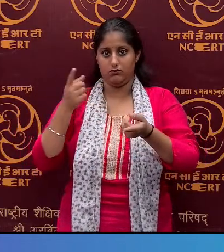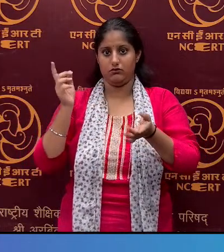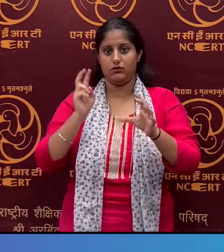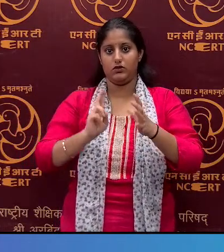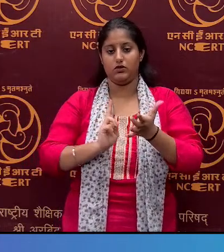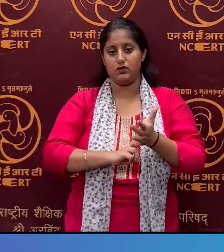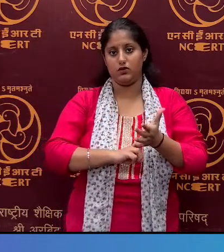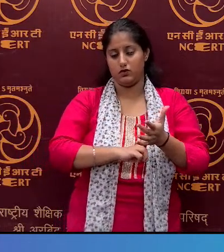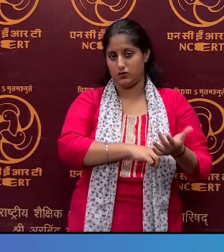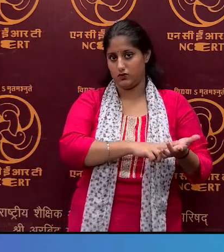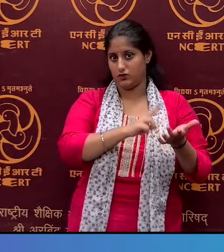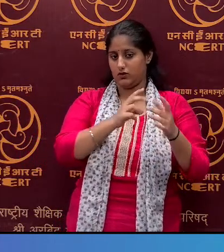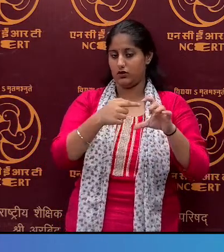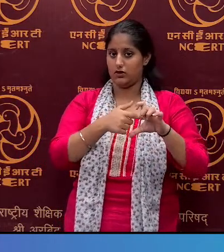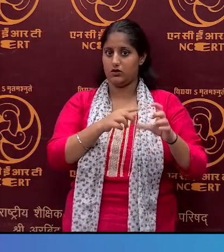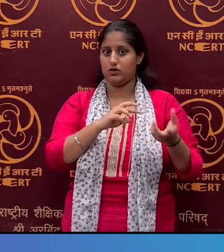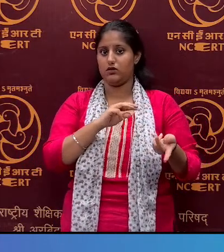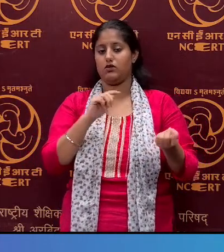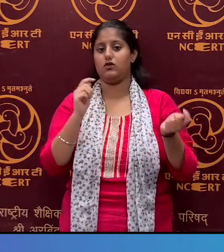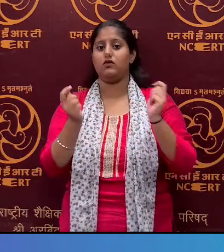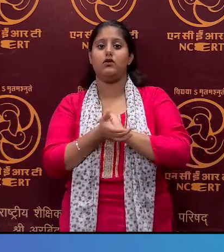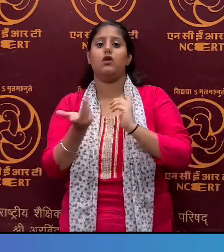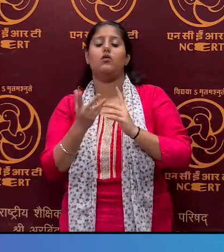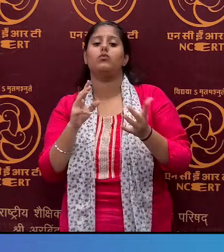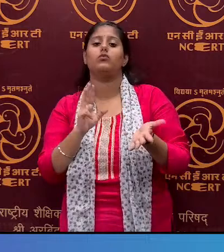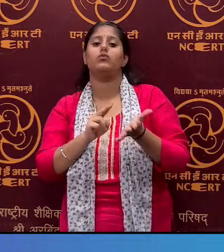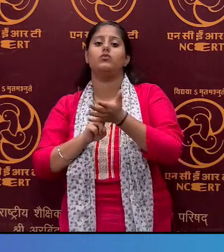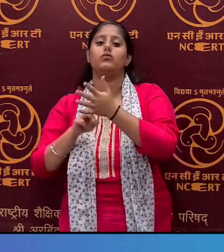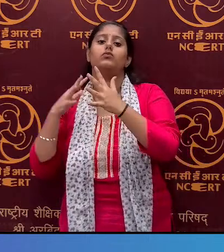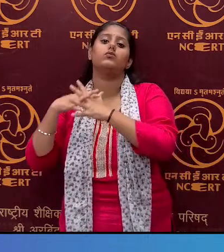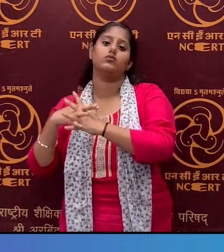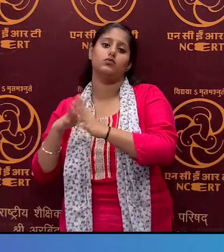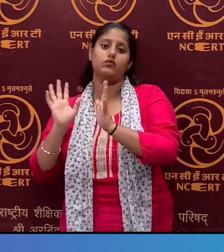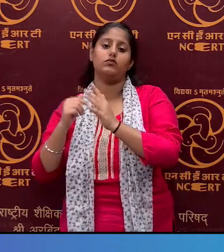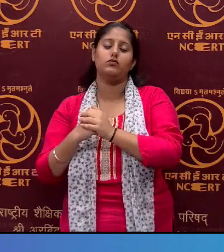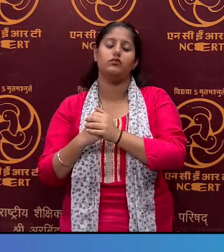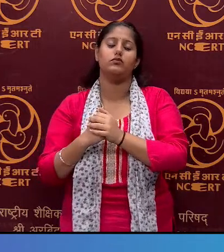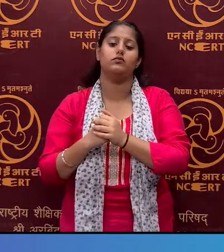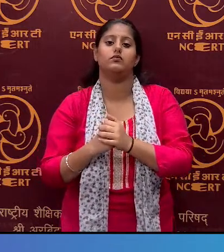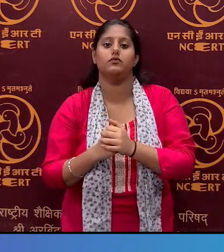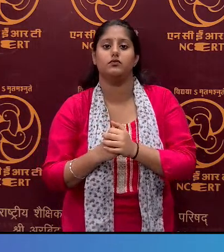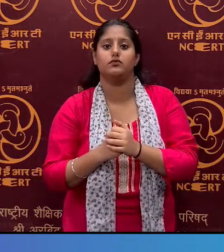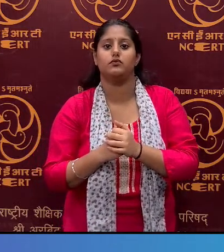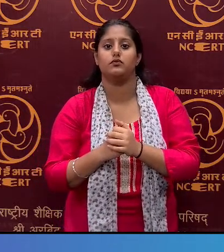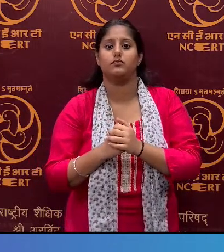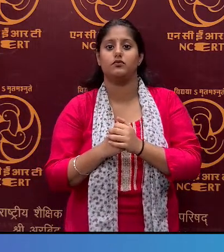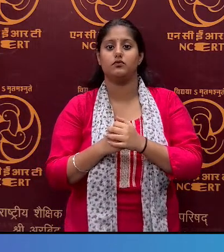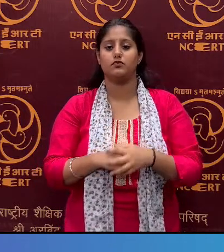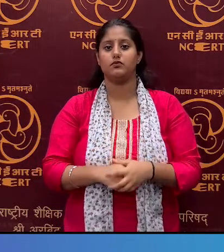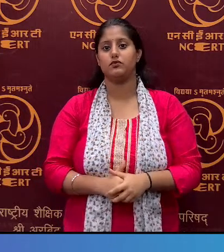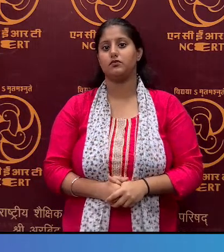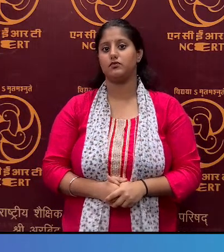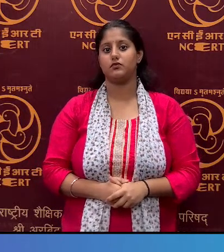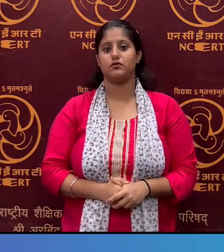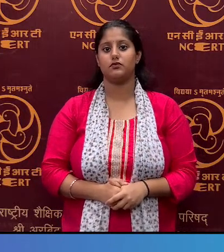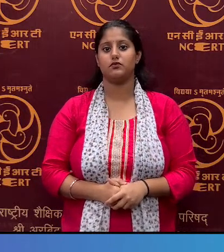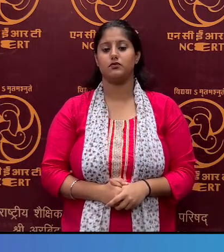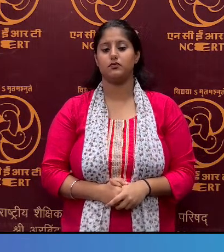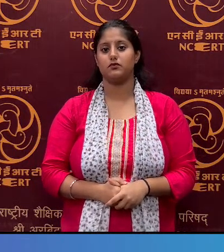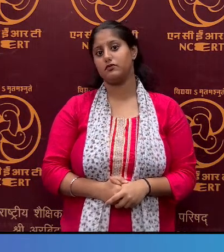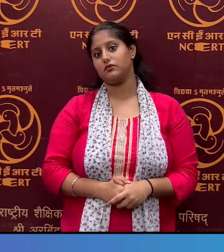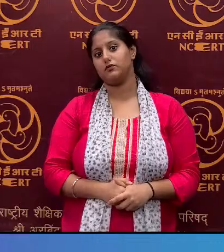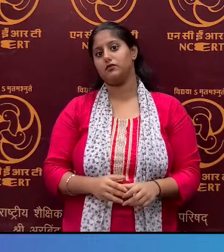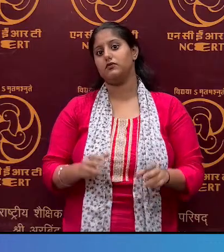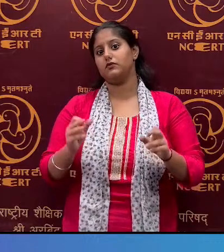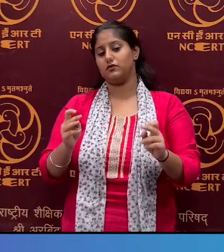side and gradually move toward northwestern and northern side. Okay. Okay. climate